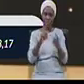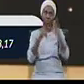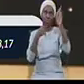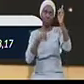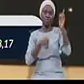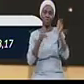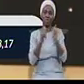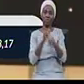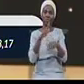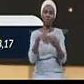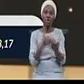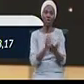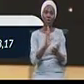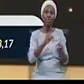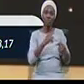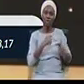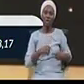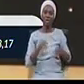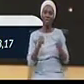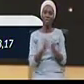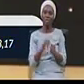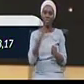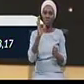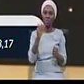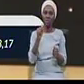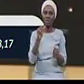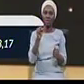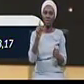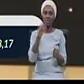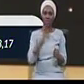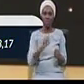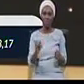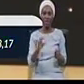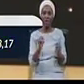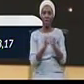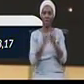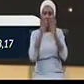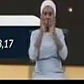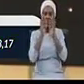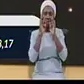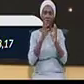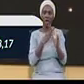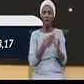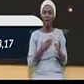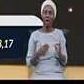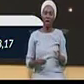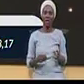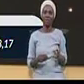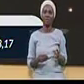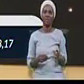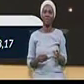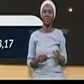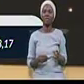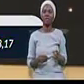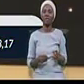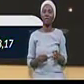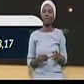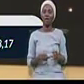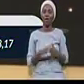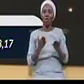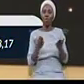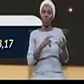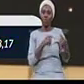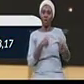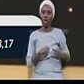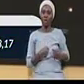fasting, with weeping, and with mourning, and rend your heart, and not your garments, and turn,